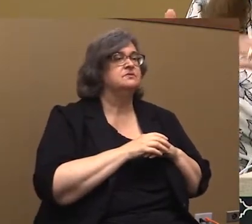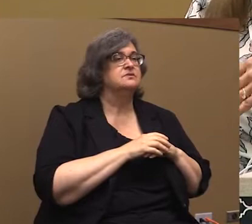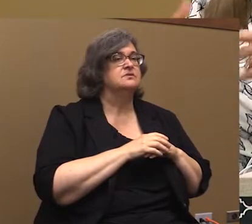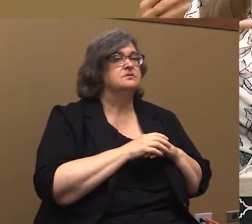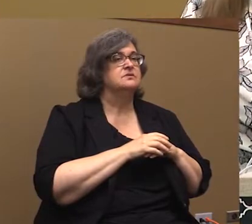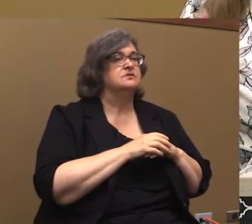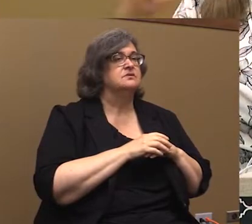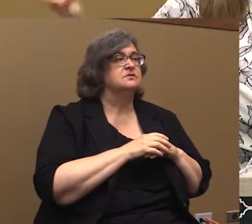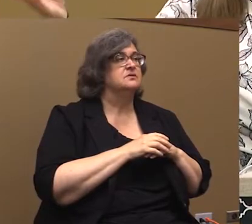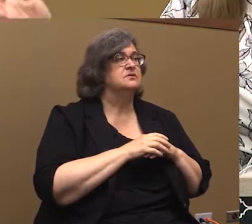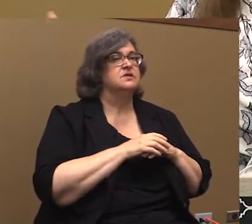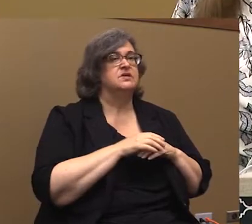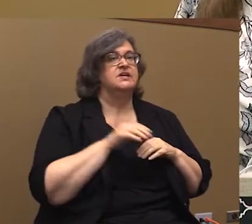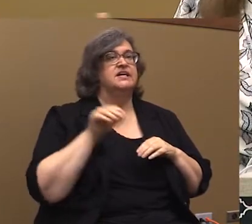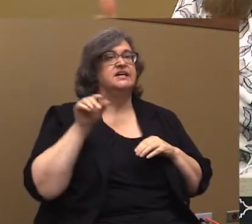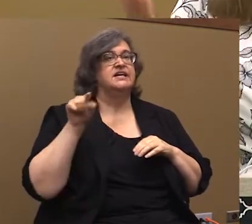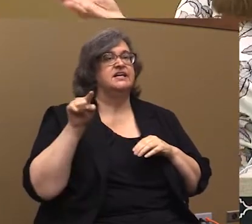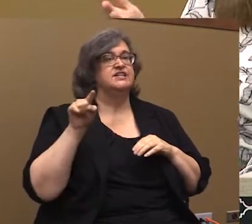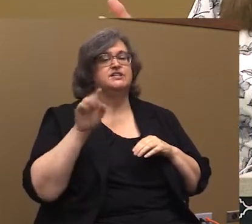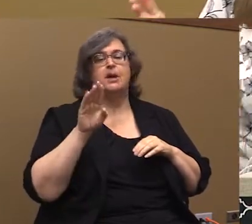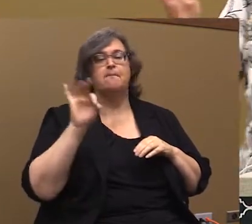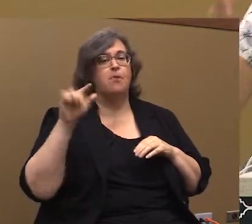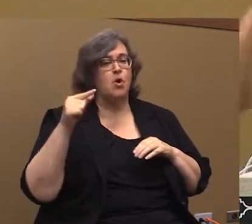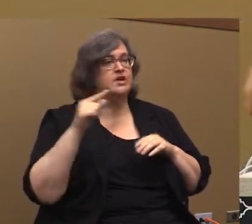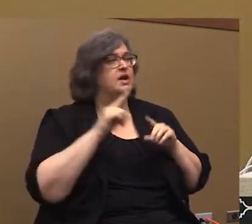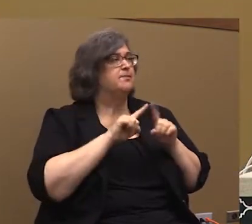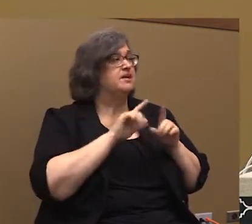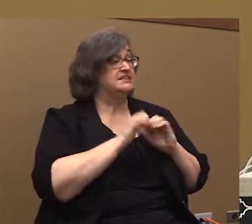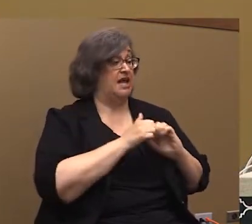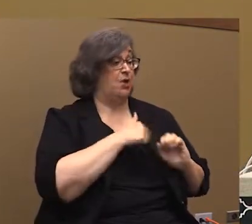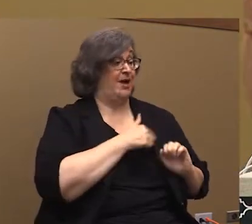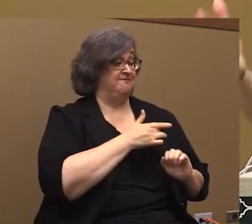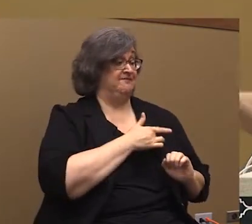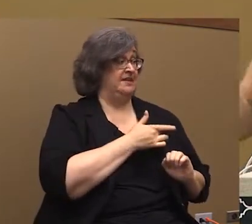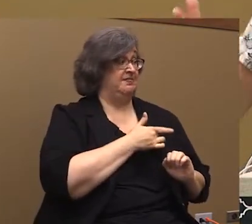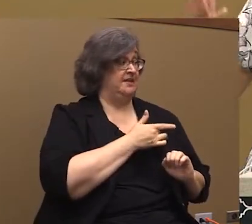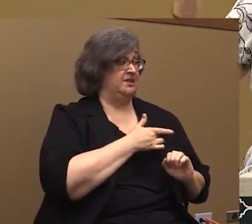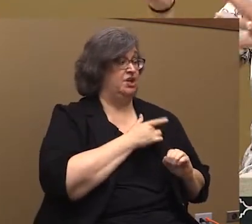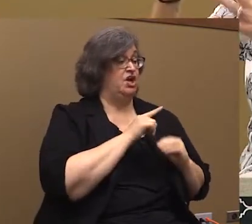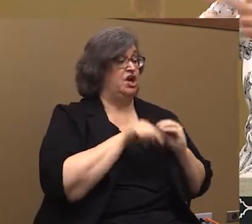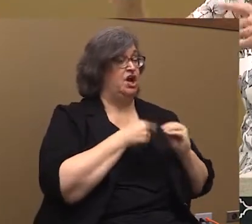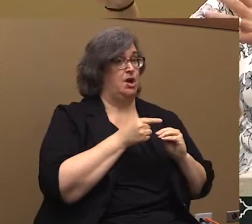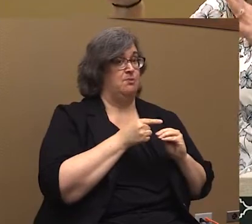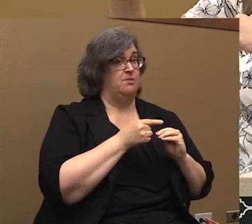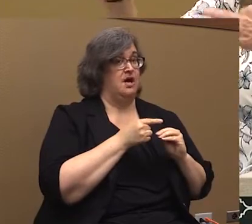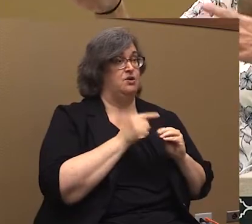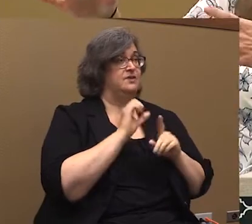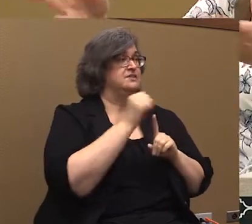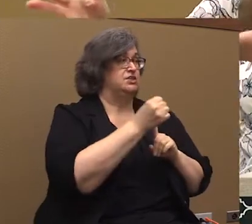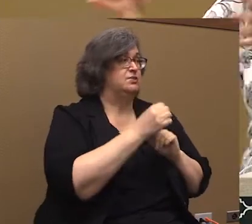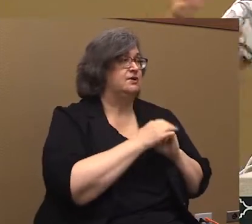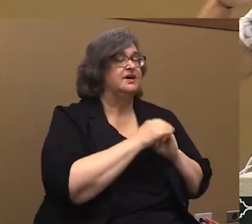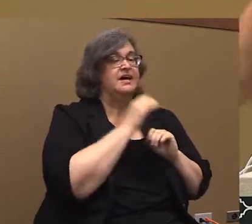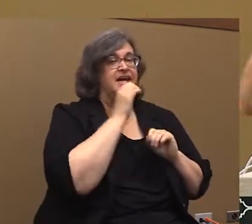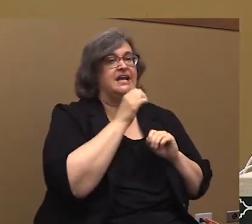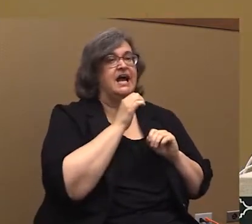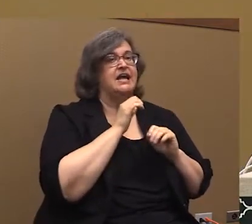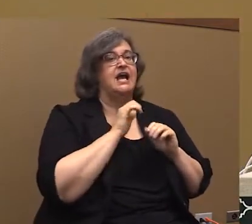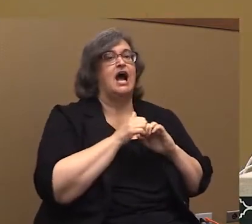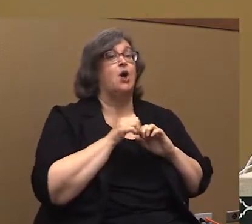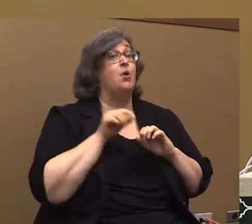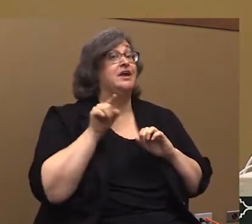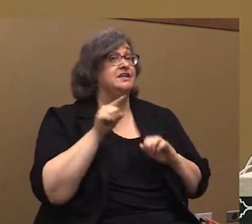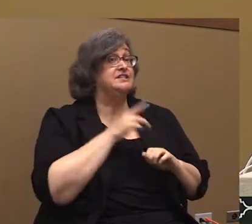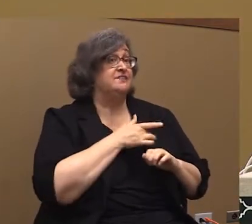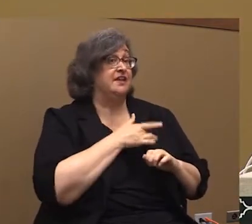bored, because of what he's doing. So it's like, who's having, he's boring, but it's more